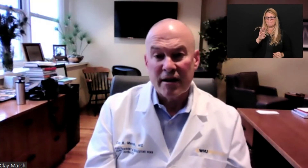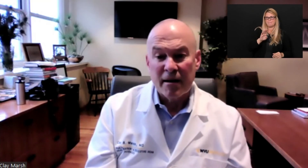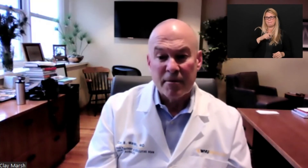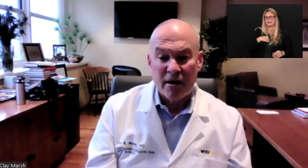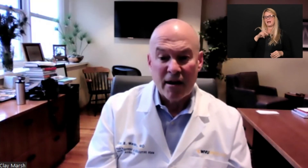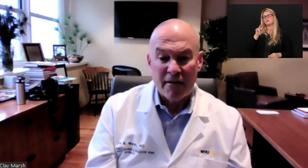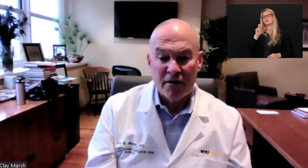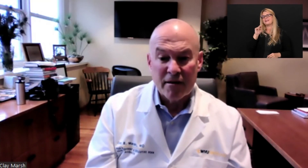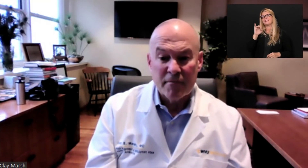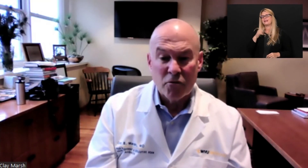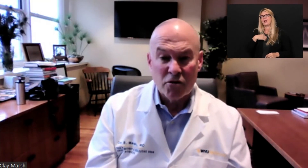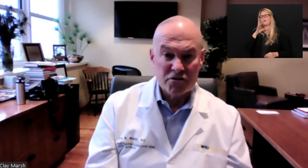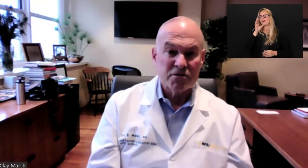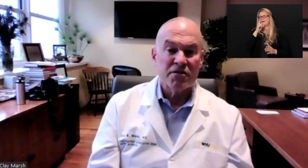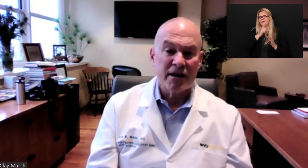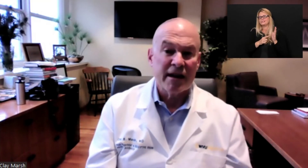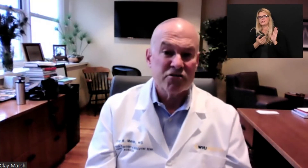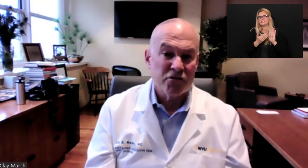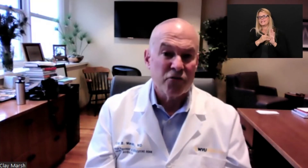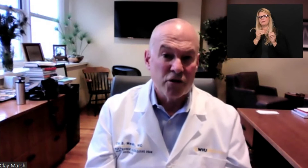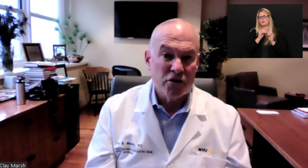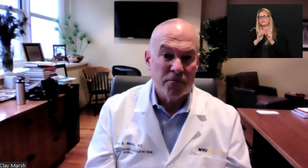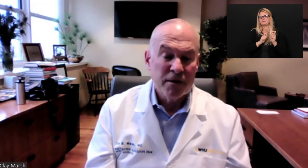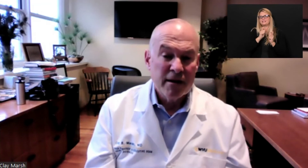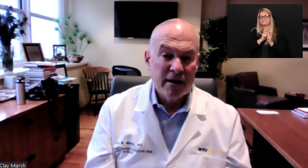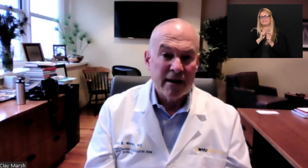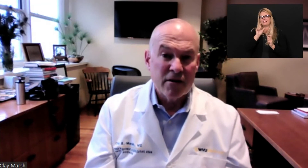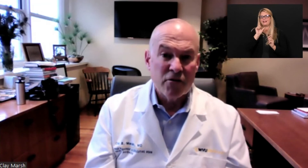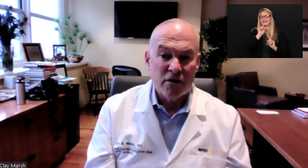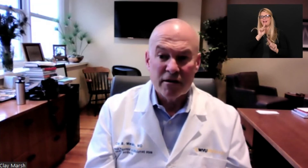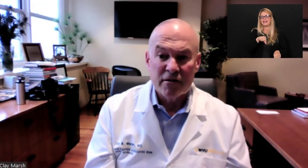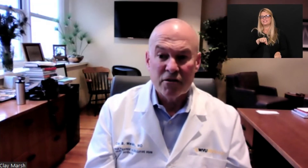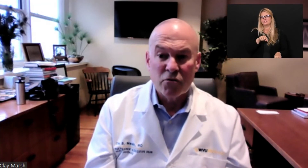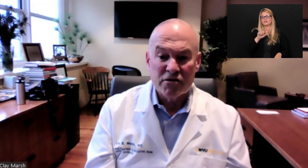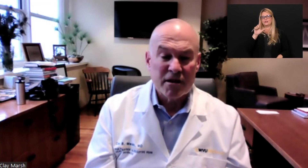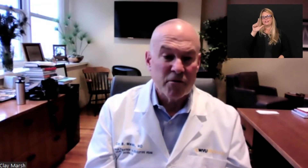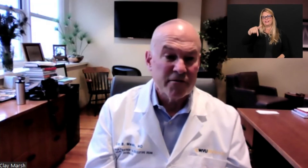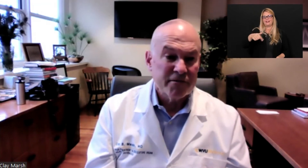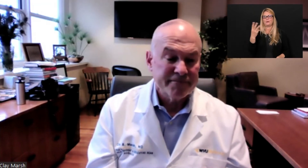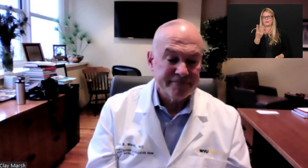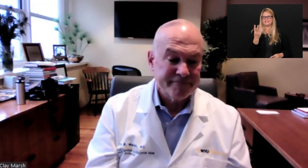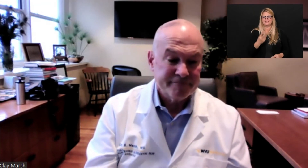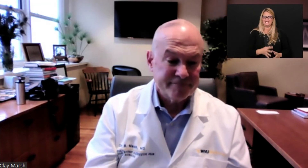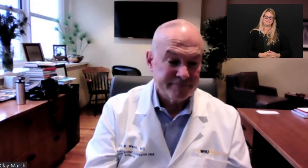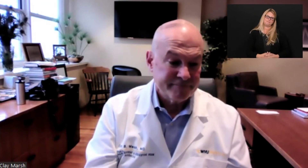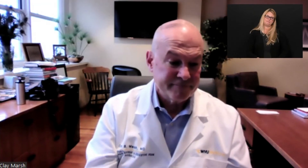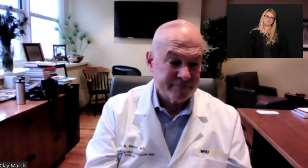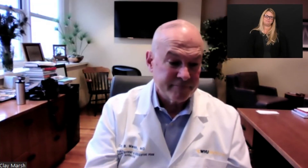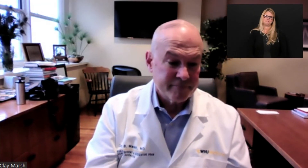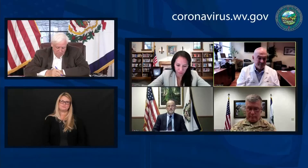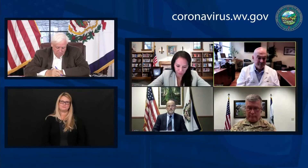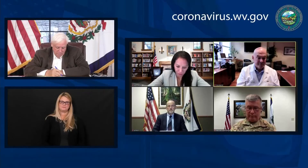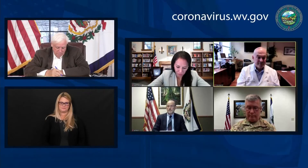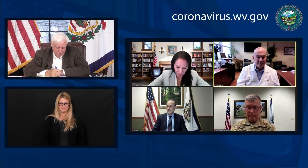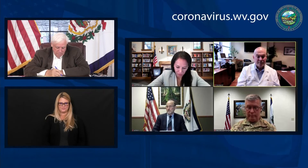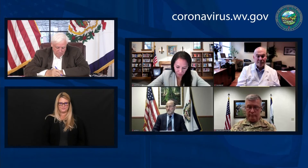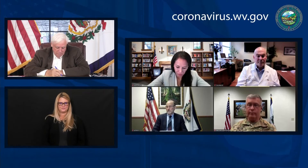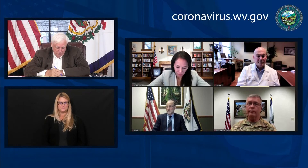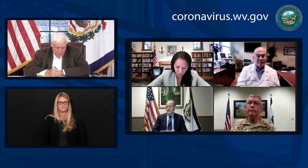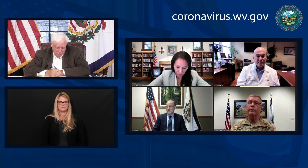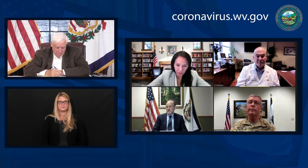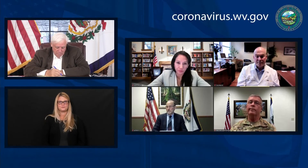look that up, and I'll have a more specific answer for you on the Wednesday brief. All right, thank you,